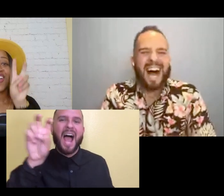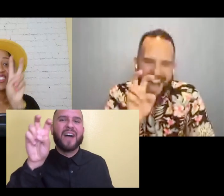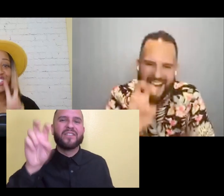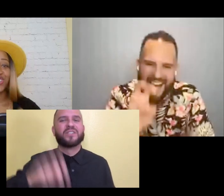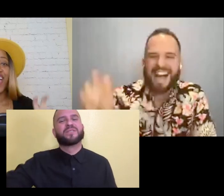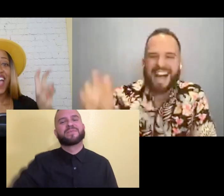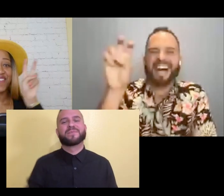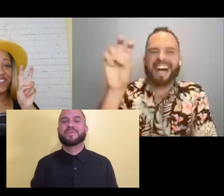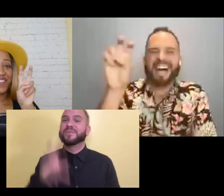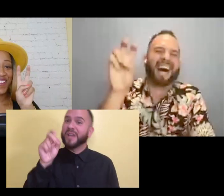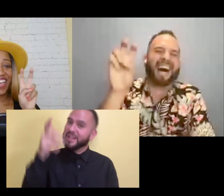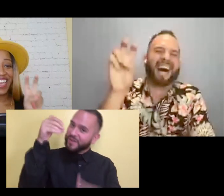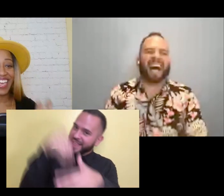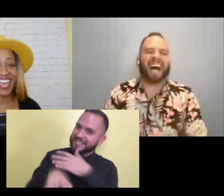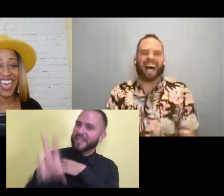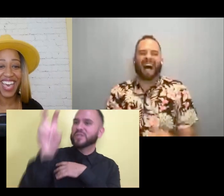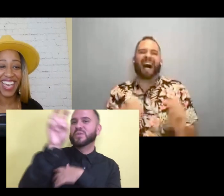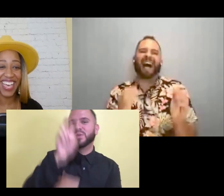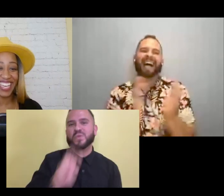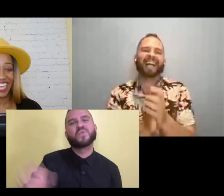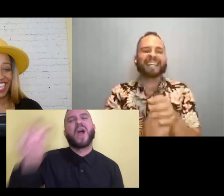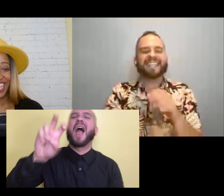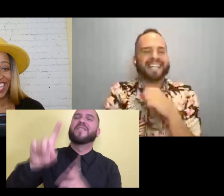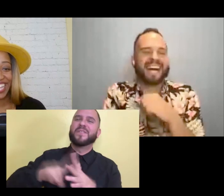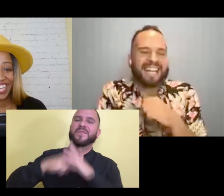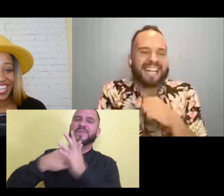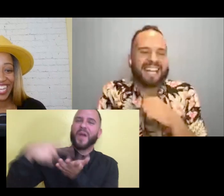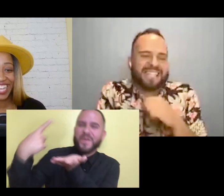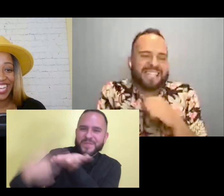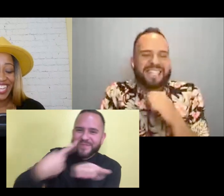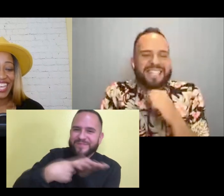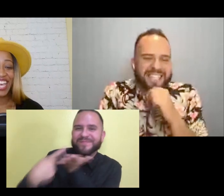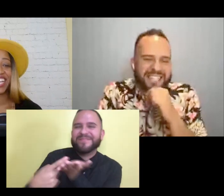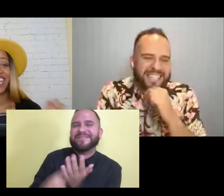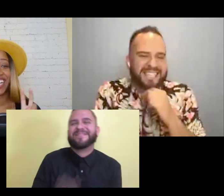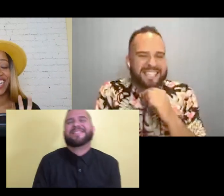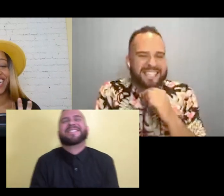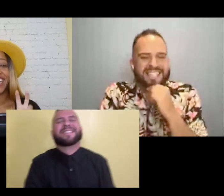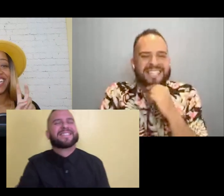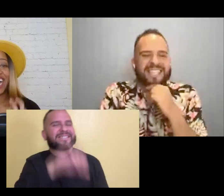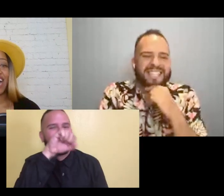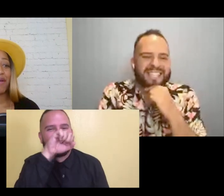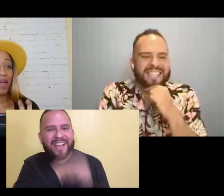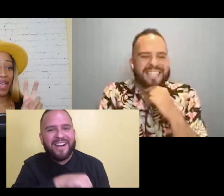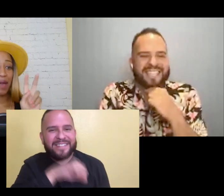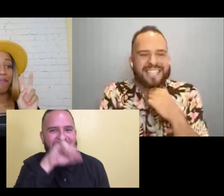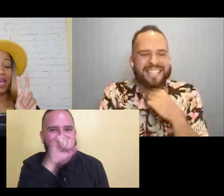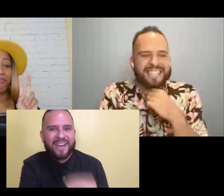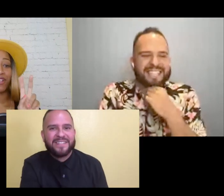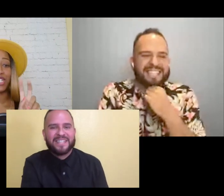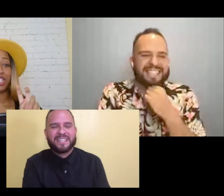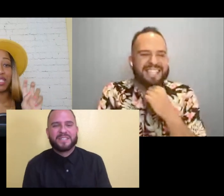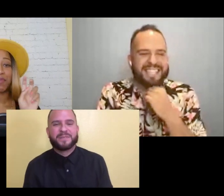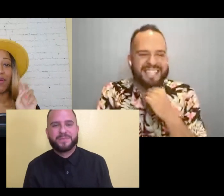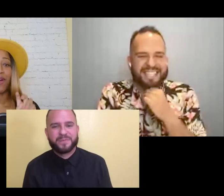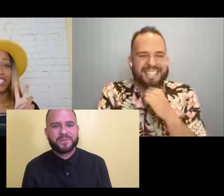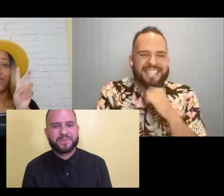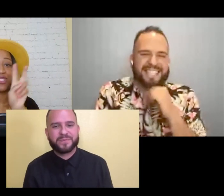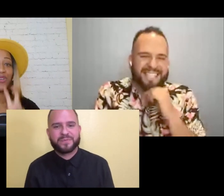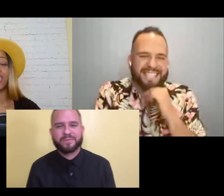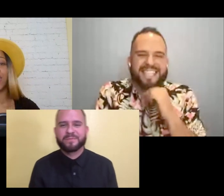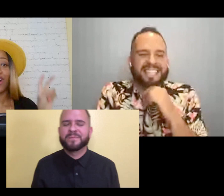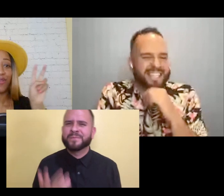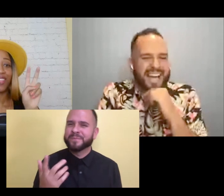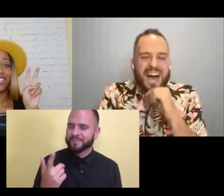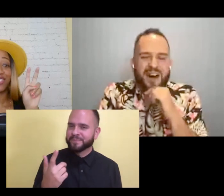into travel, right? I love it. I'm pretty sure there's people watching this who's